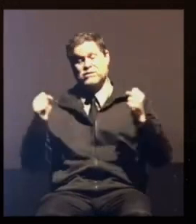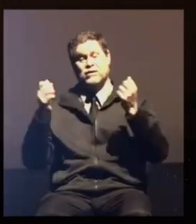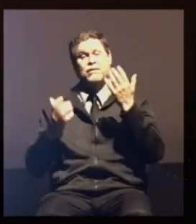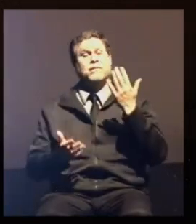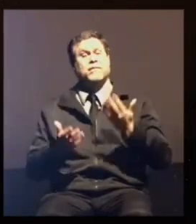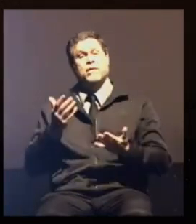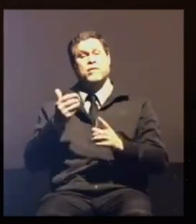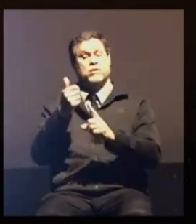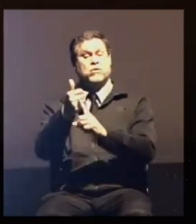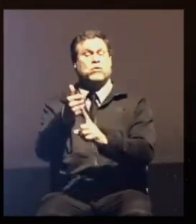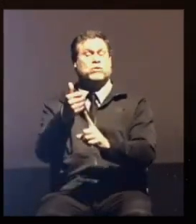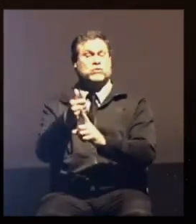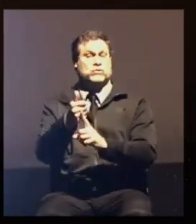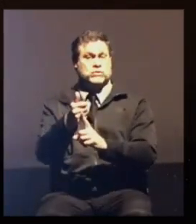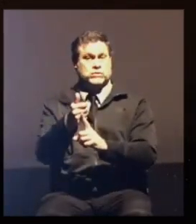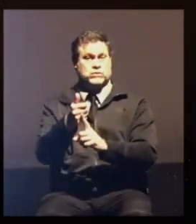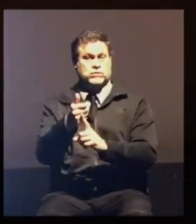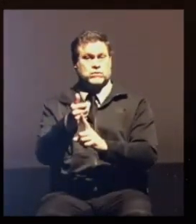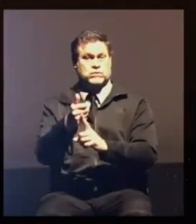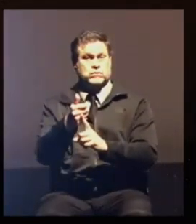be yours.